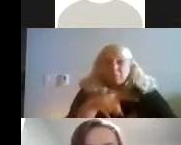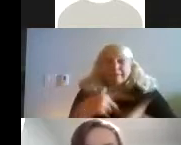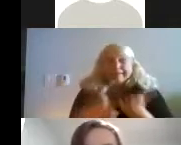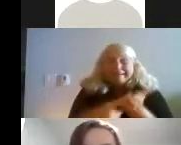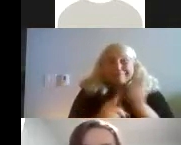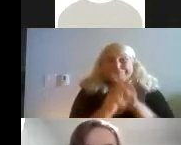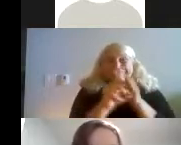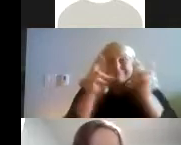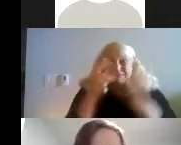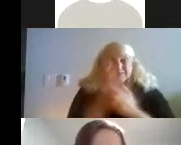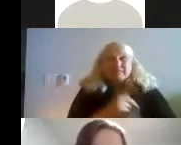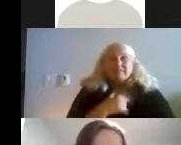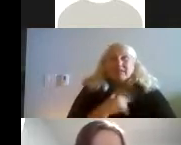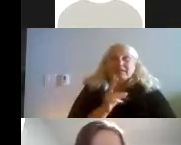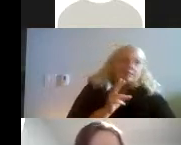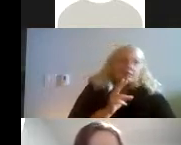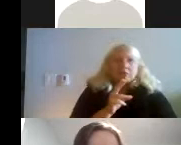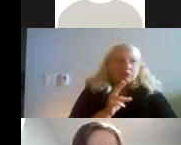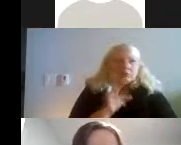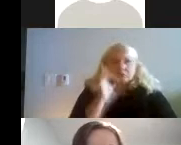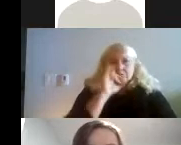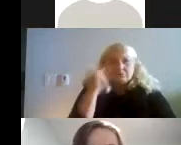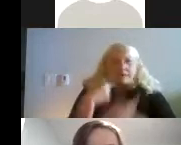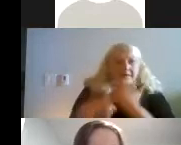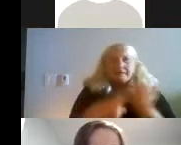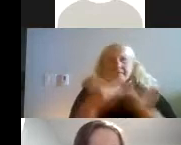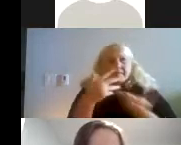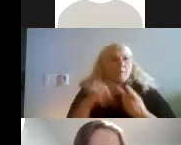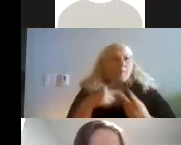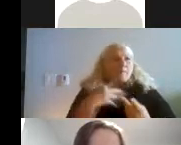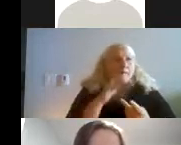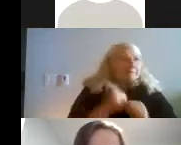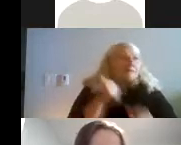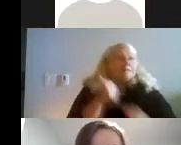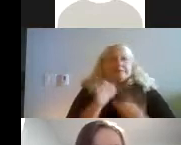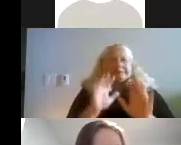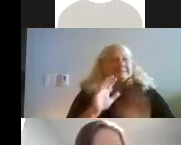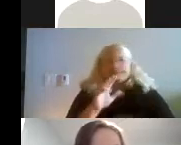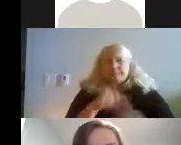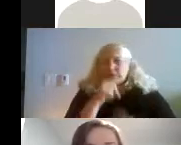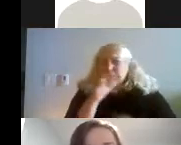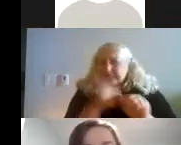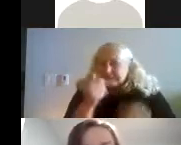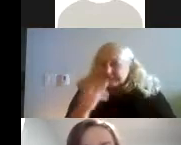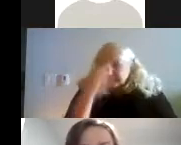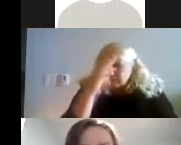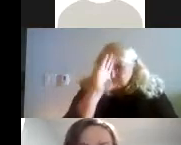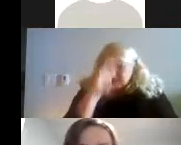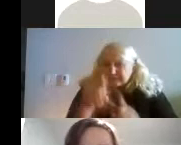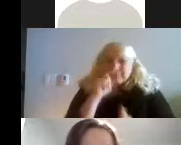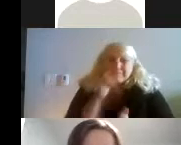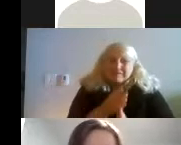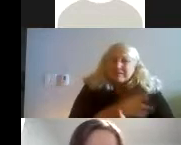avoid. I know some of the other speakers throughout this throughout the summit have been talking about this, right? Not shying away